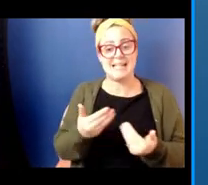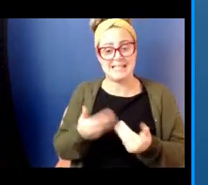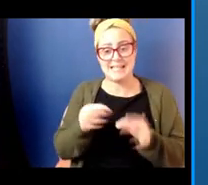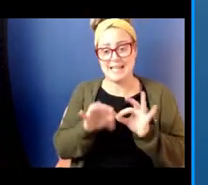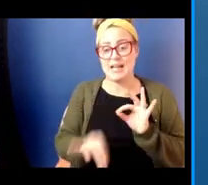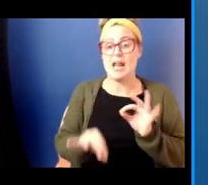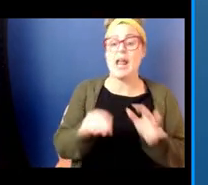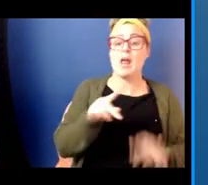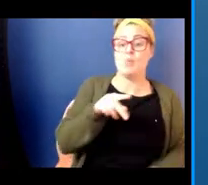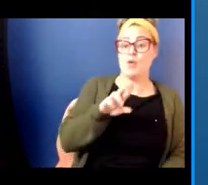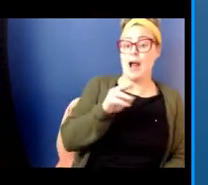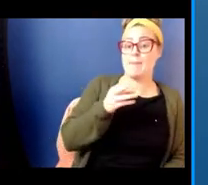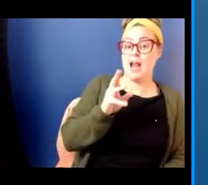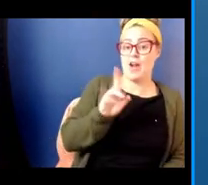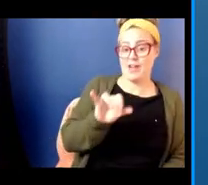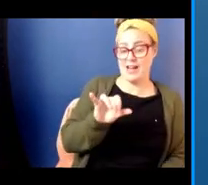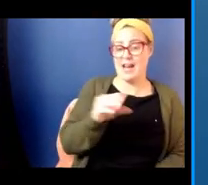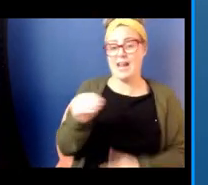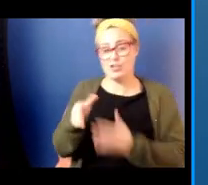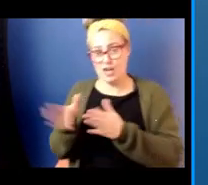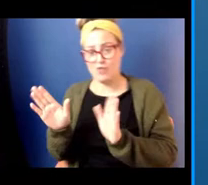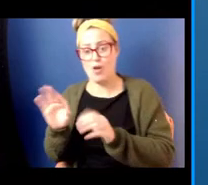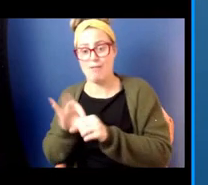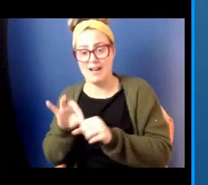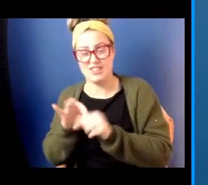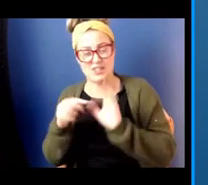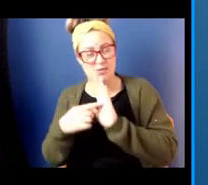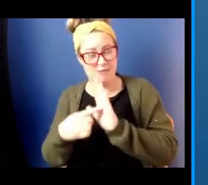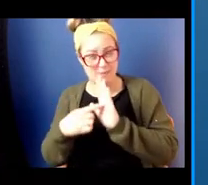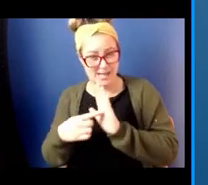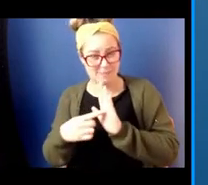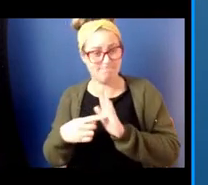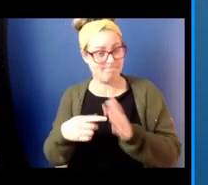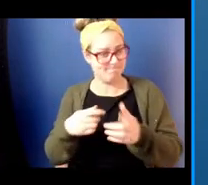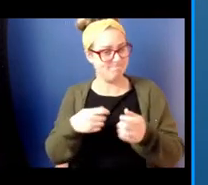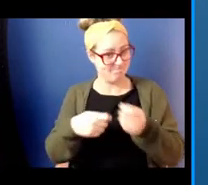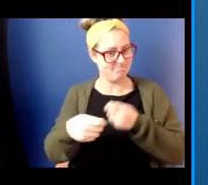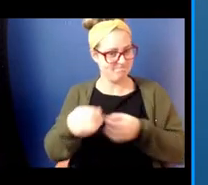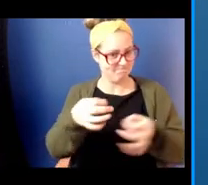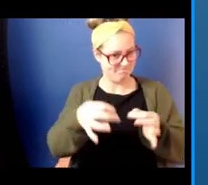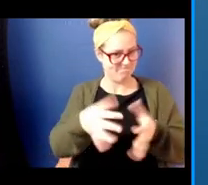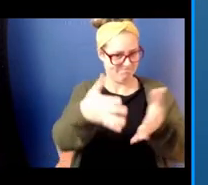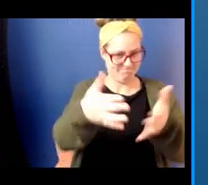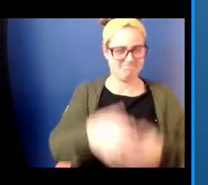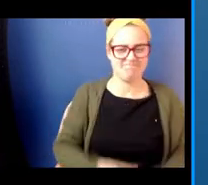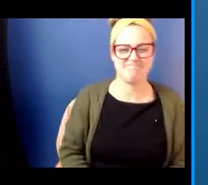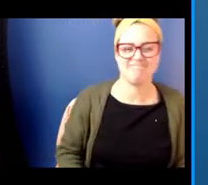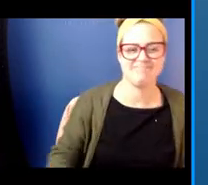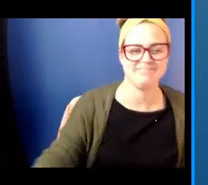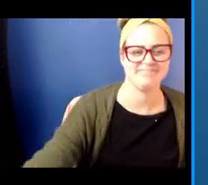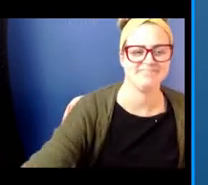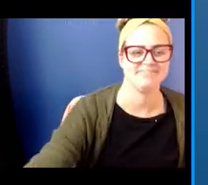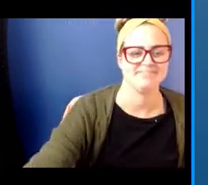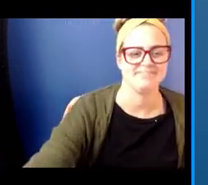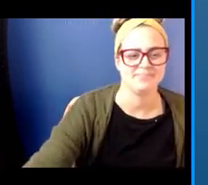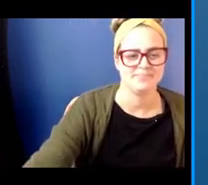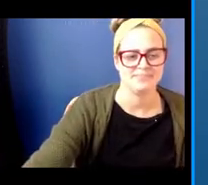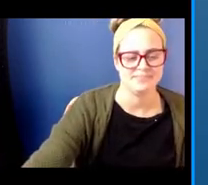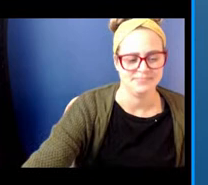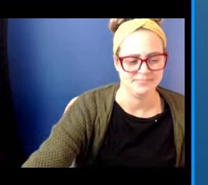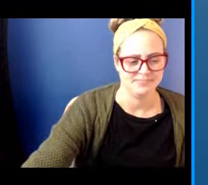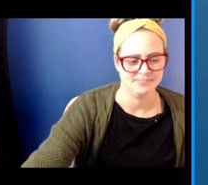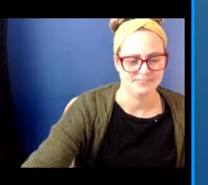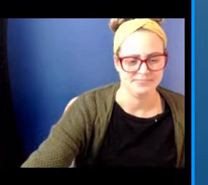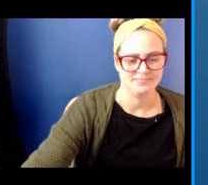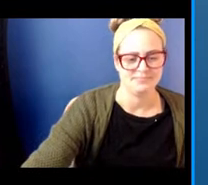should represent their regions the rules and bylaws committees should review the calendar every four years to ensure that